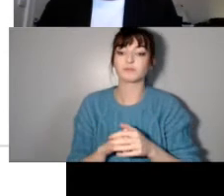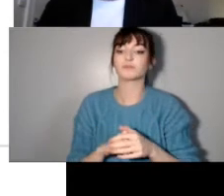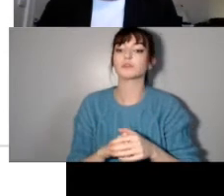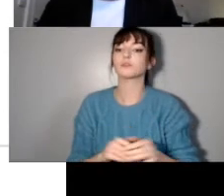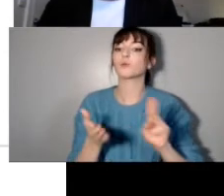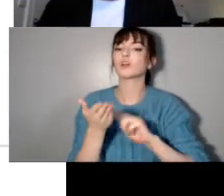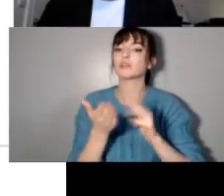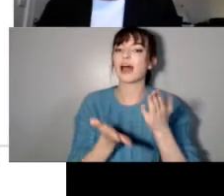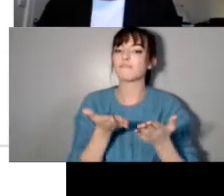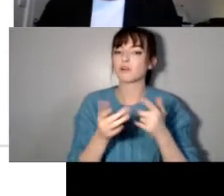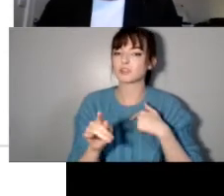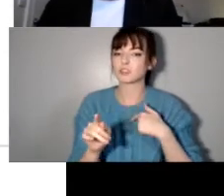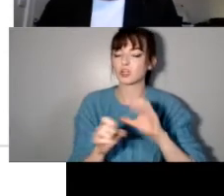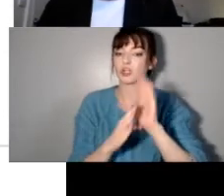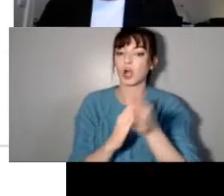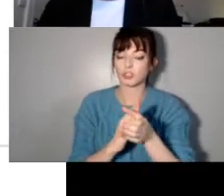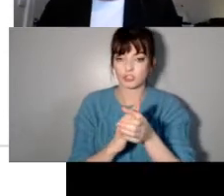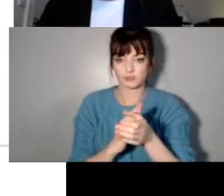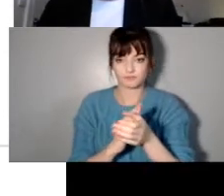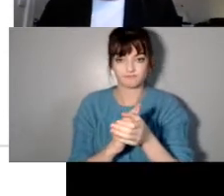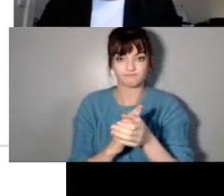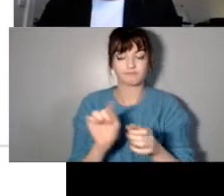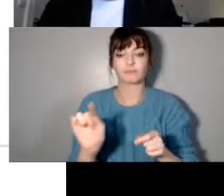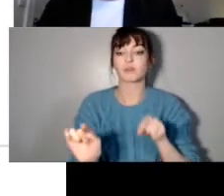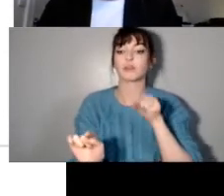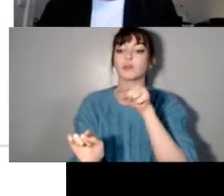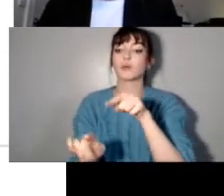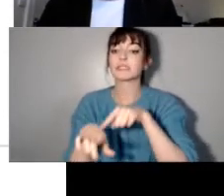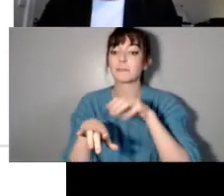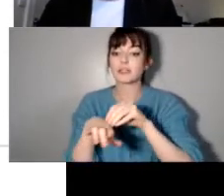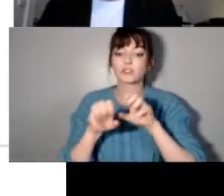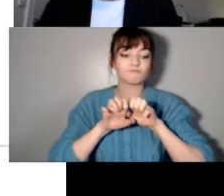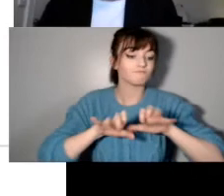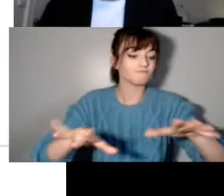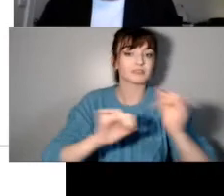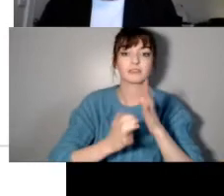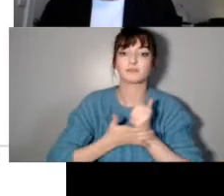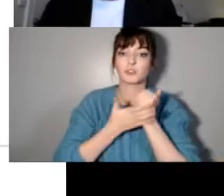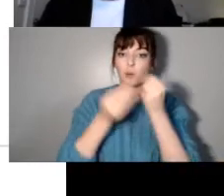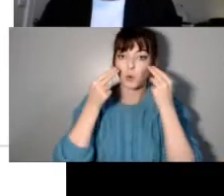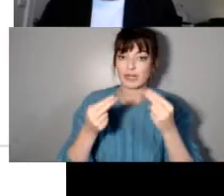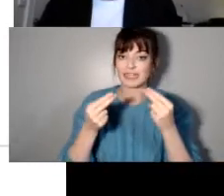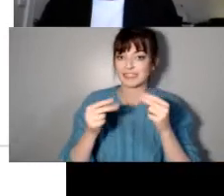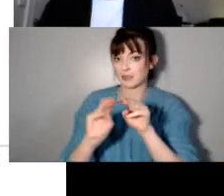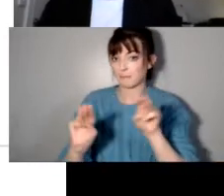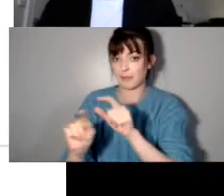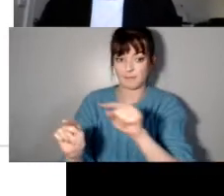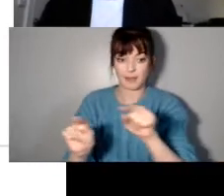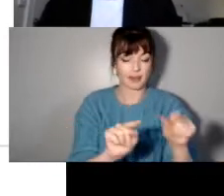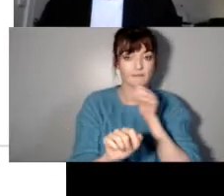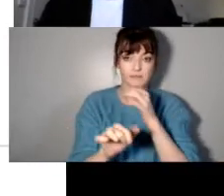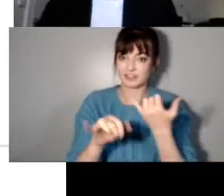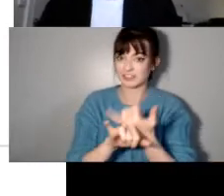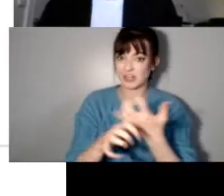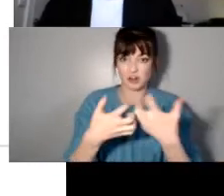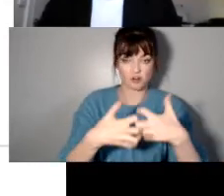costs, whereby the weighting was reflective of the distribution of support need among individuals that have yet to decongregate. So